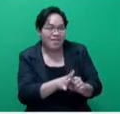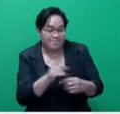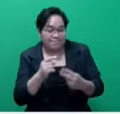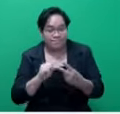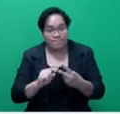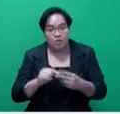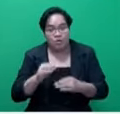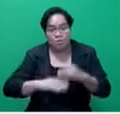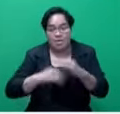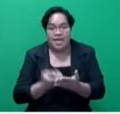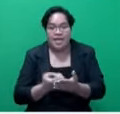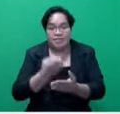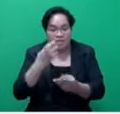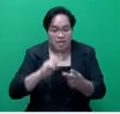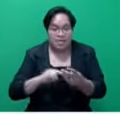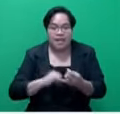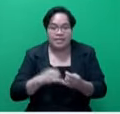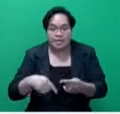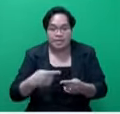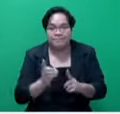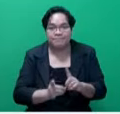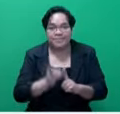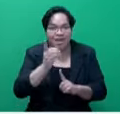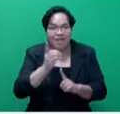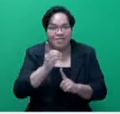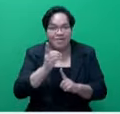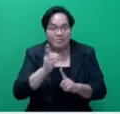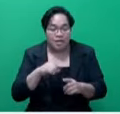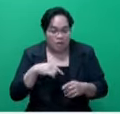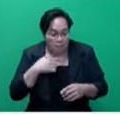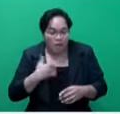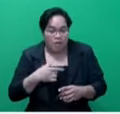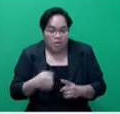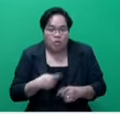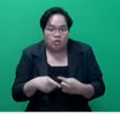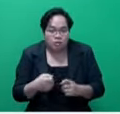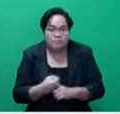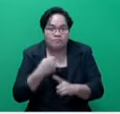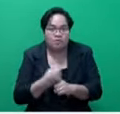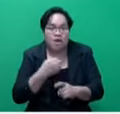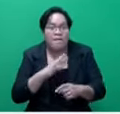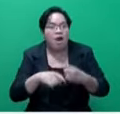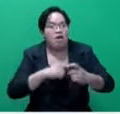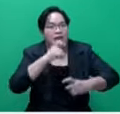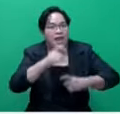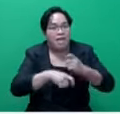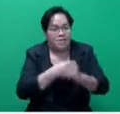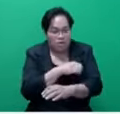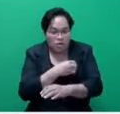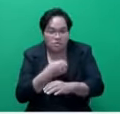of our economy, and sustainable development as we continue our crusade on climate, oceans,